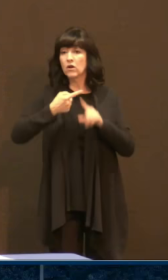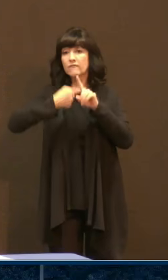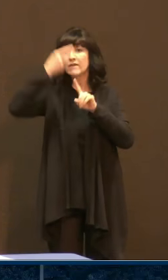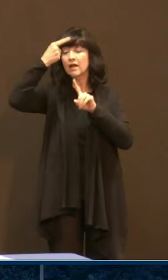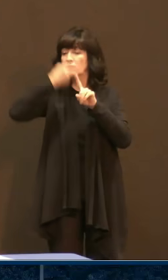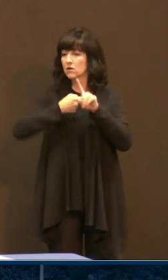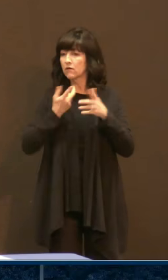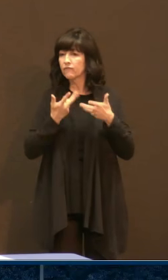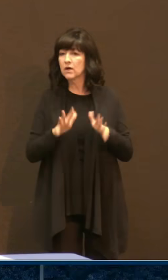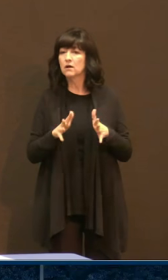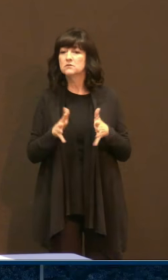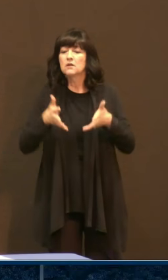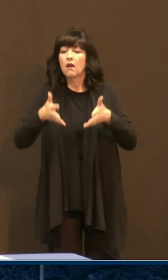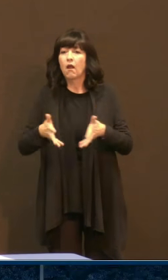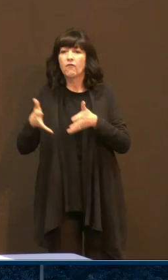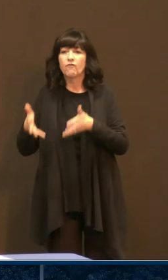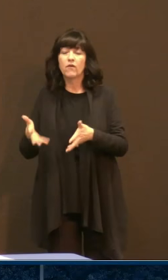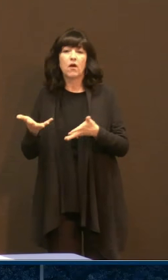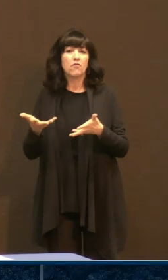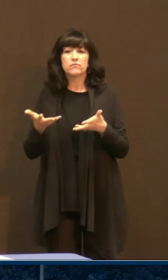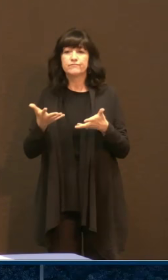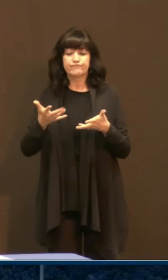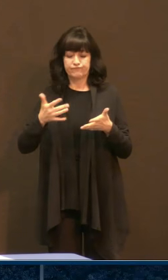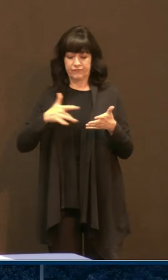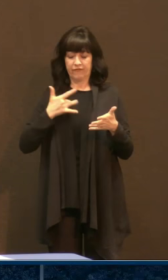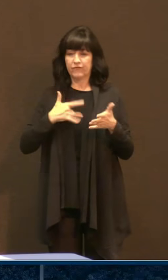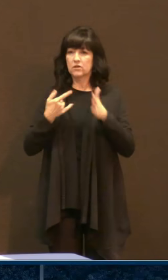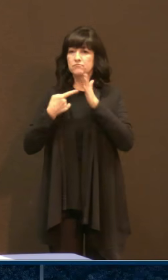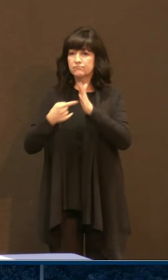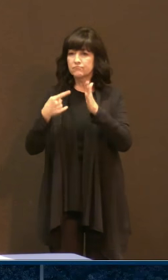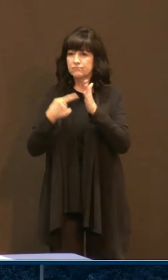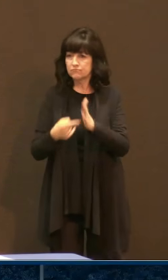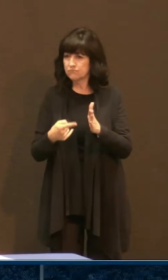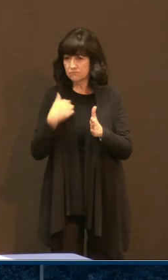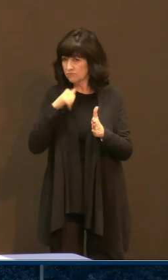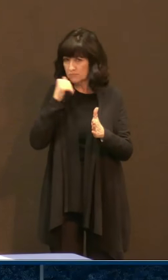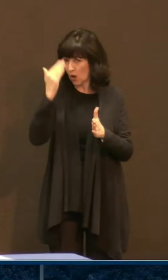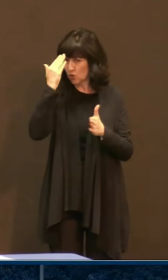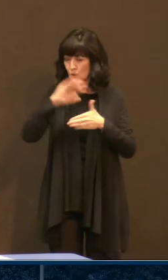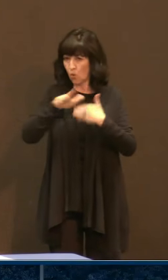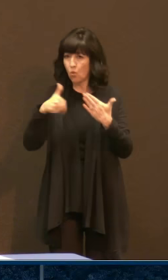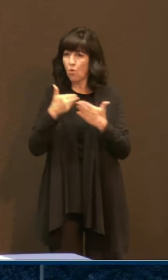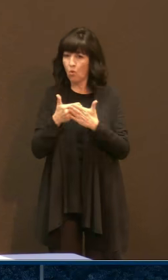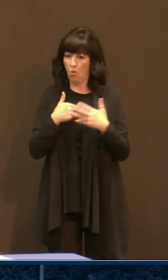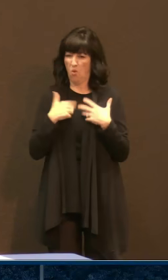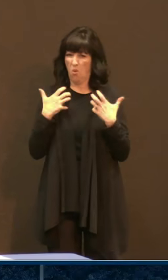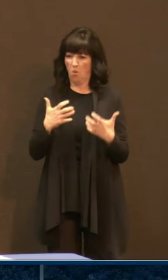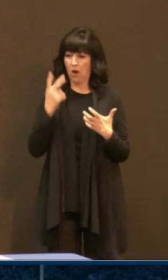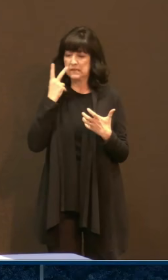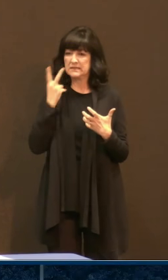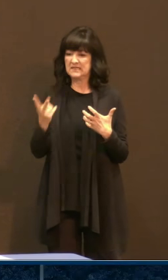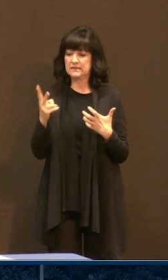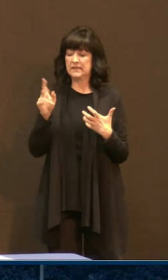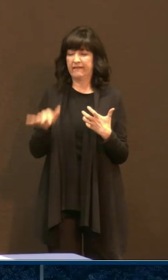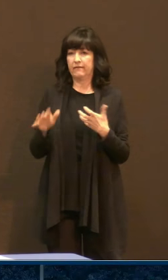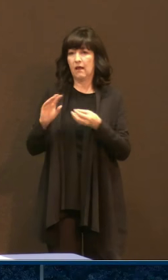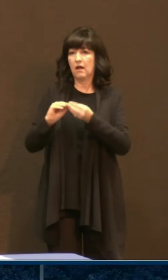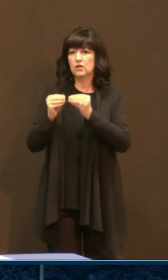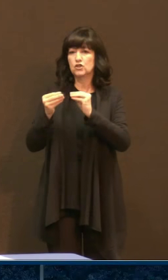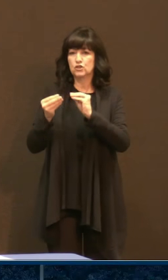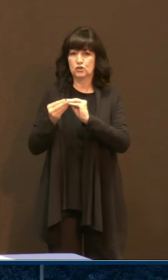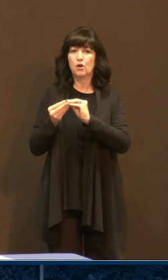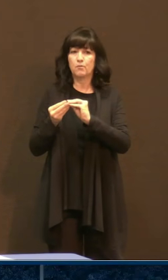lower than our projection. And we'd like to see that number start to trend downward, importantly,